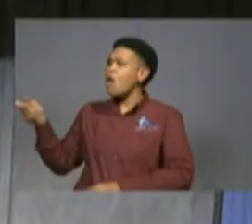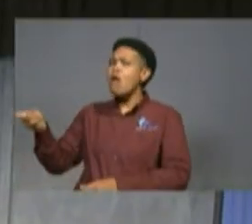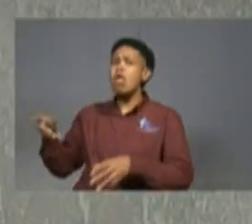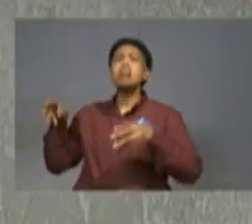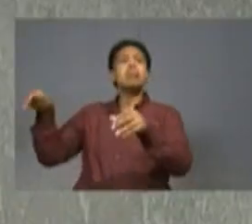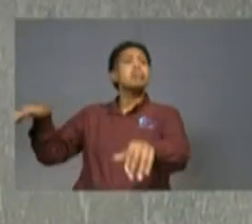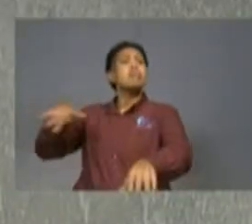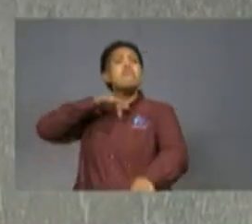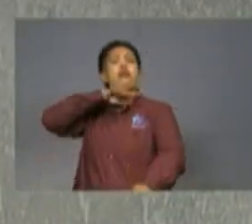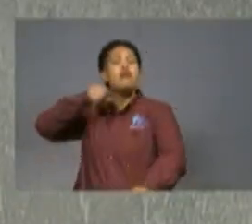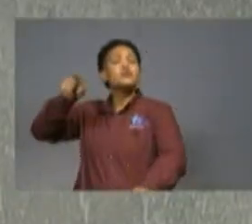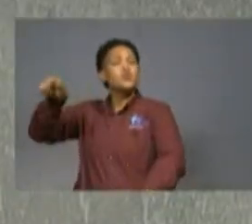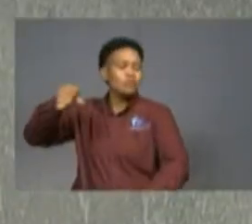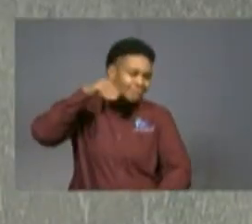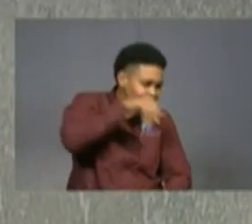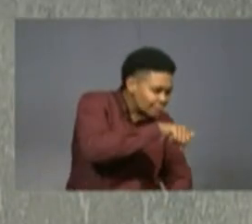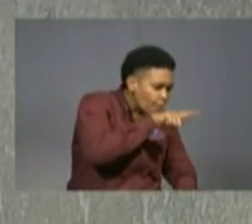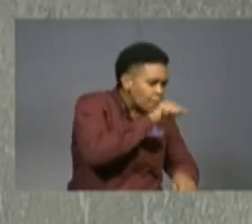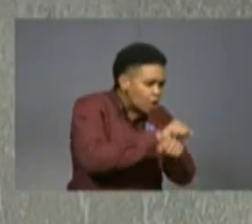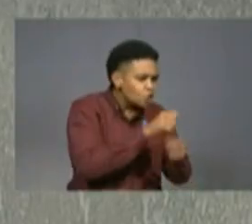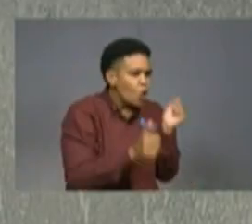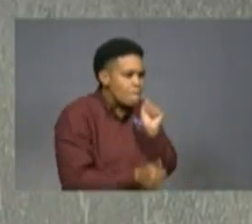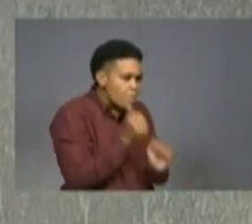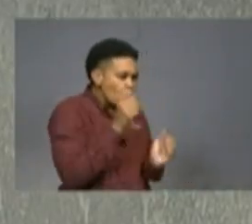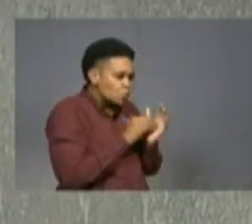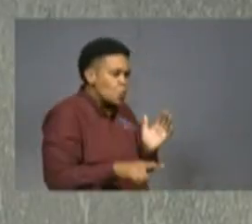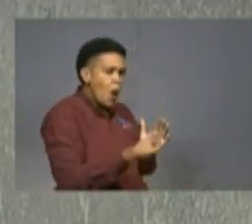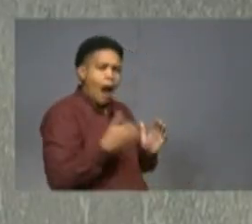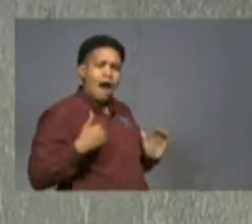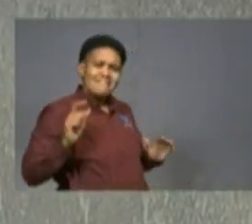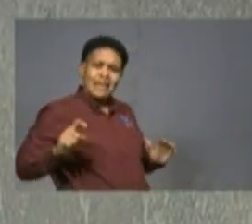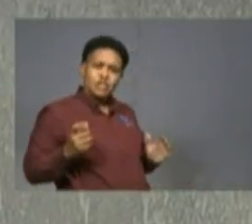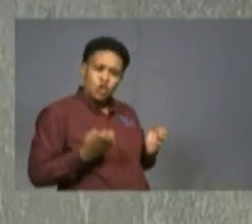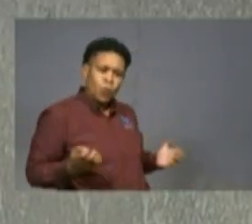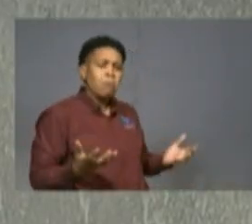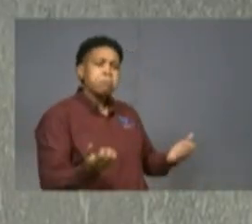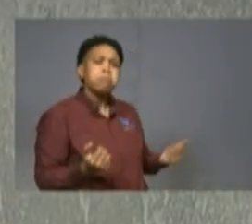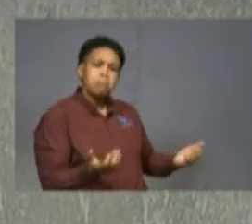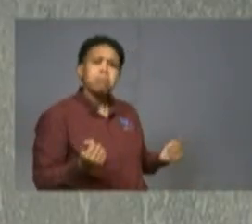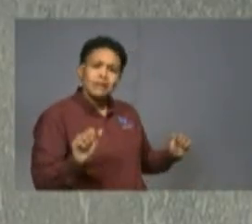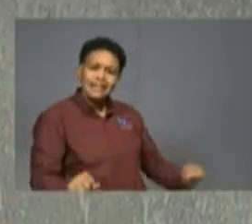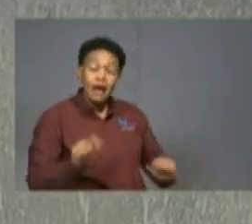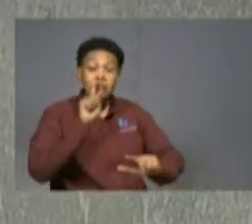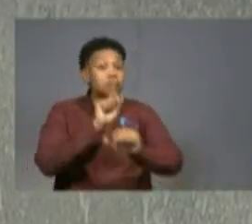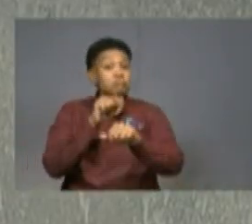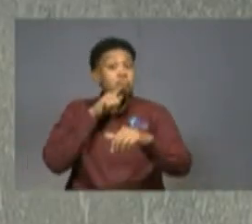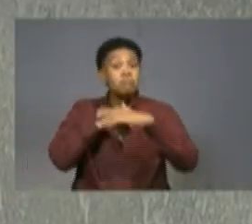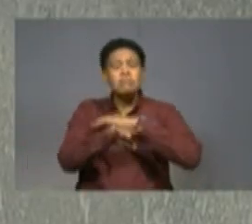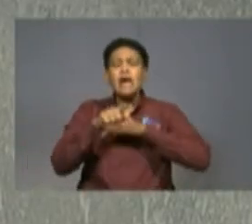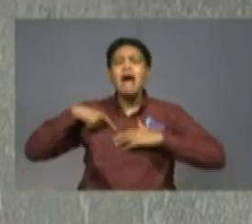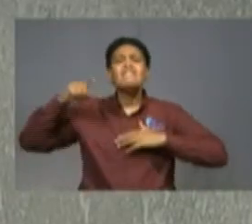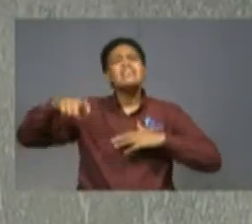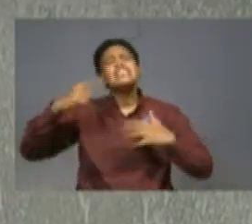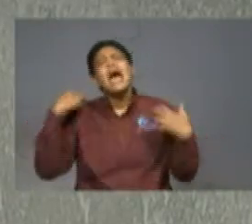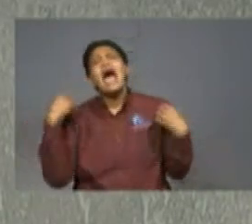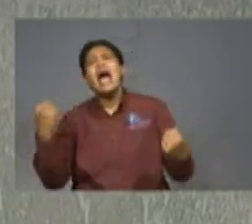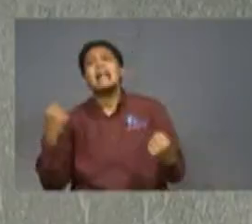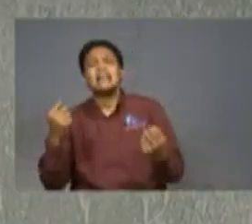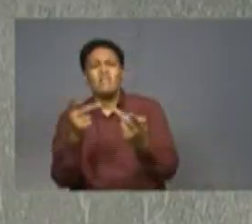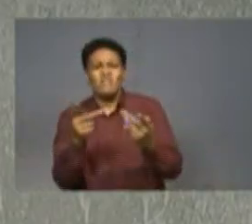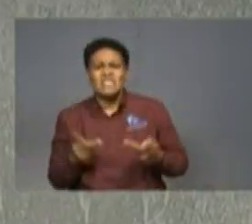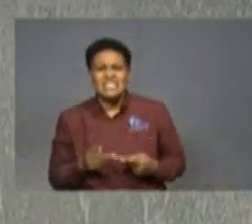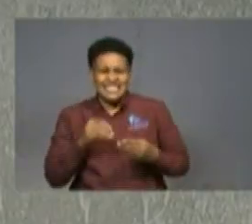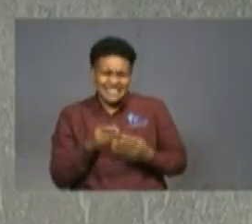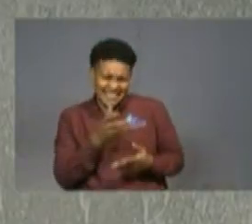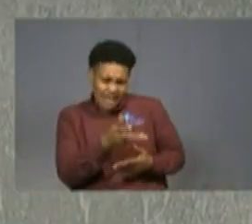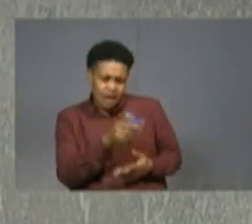more students having the necessary equipment at schools, that could have gone into ensuring that we have the necessary health facilities in